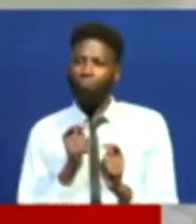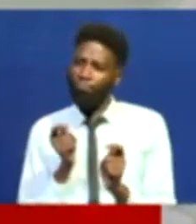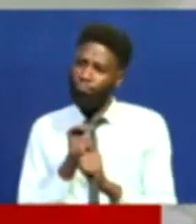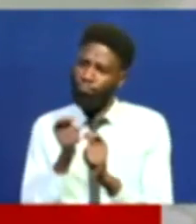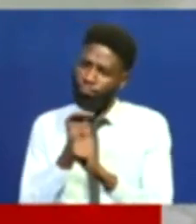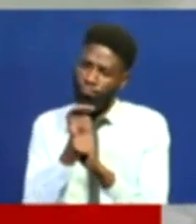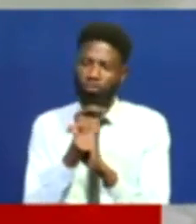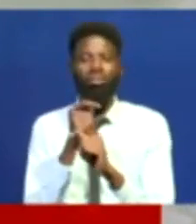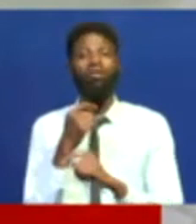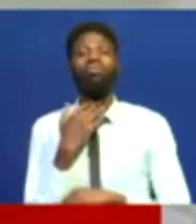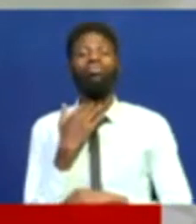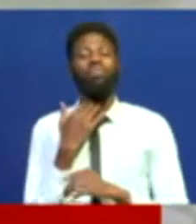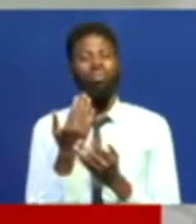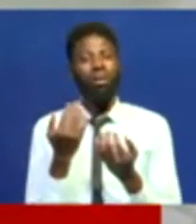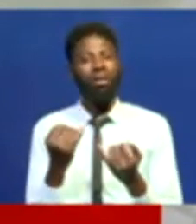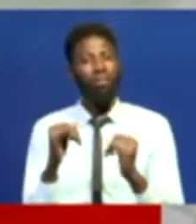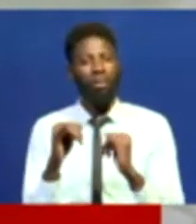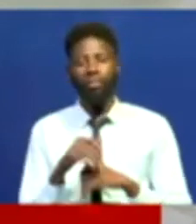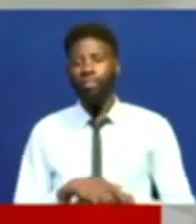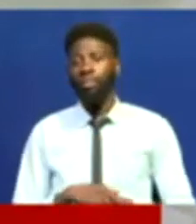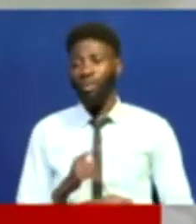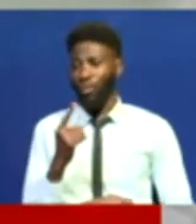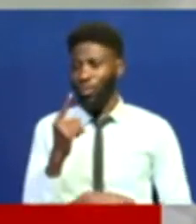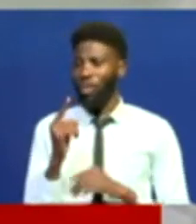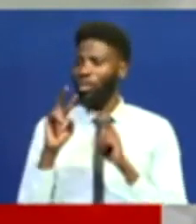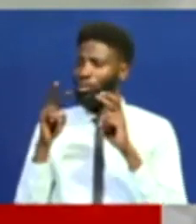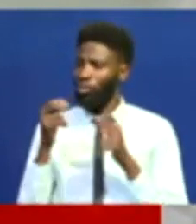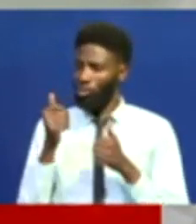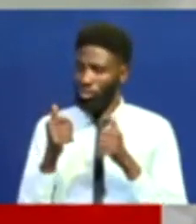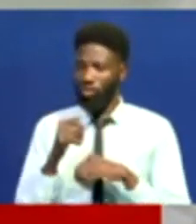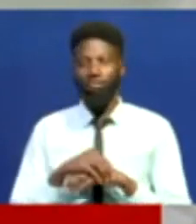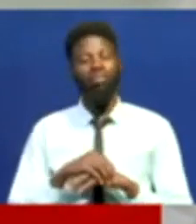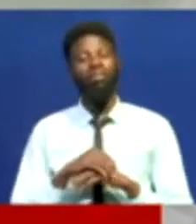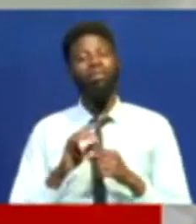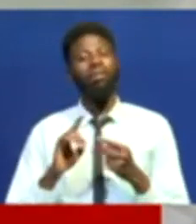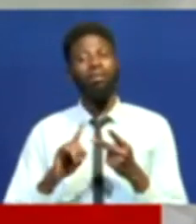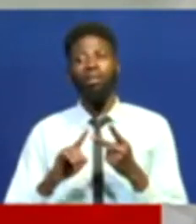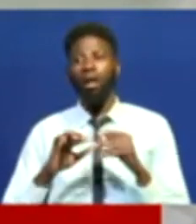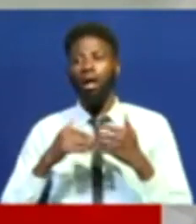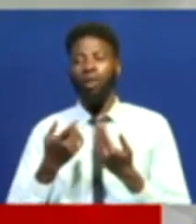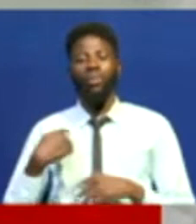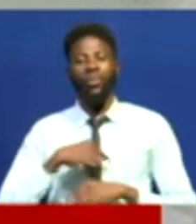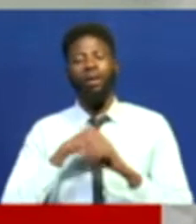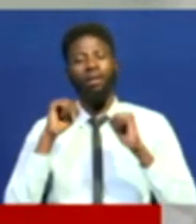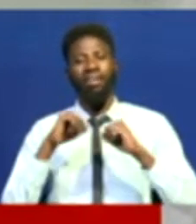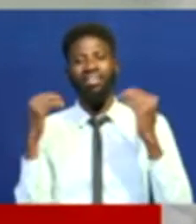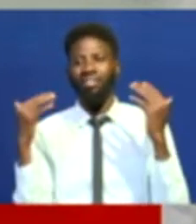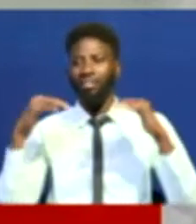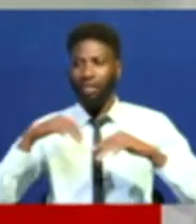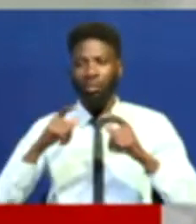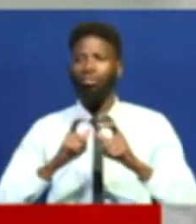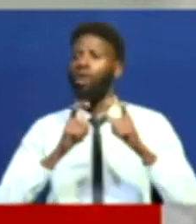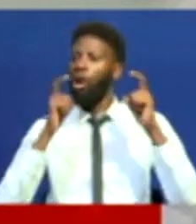to implement. And one of them was how now we can scale the summit to a